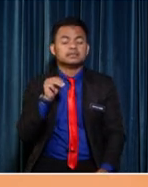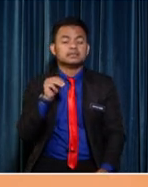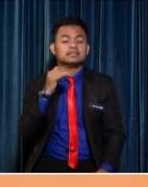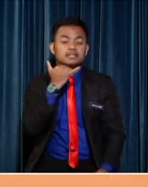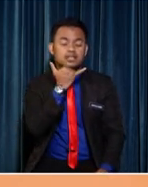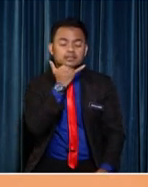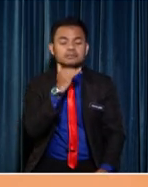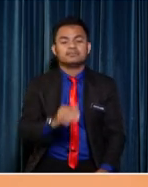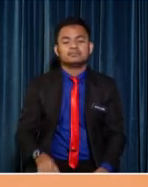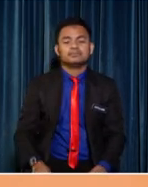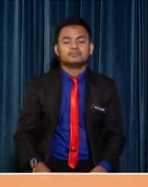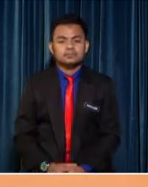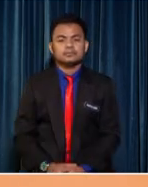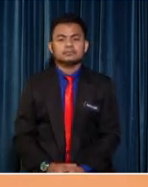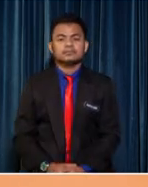incorrect.